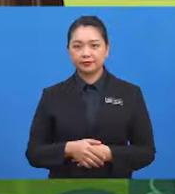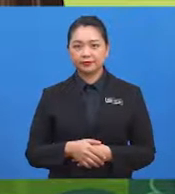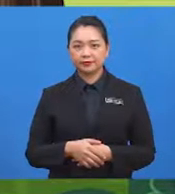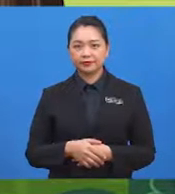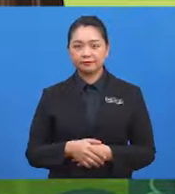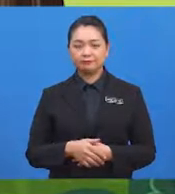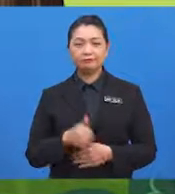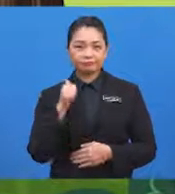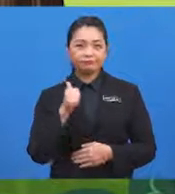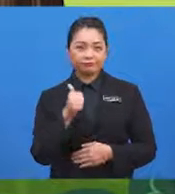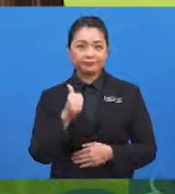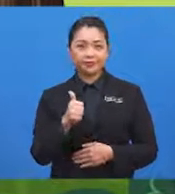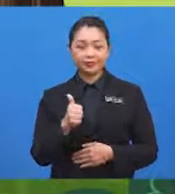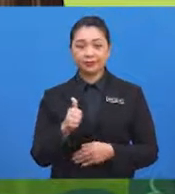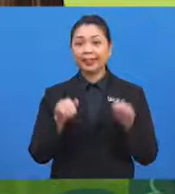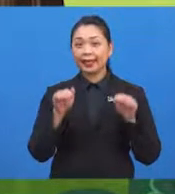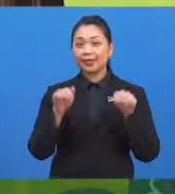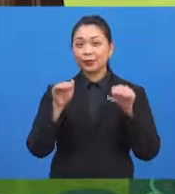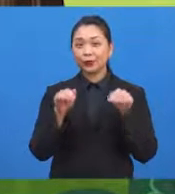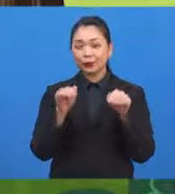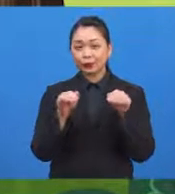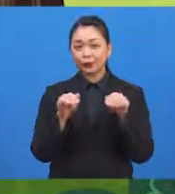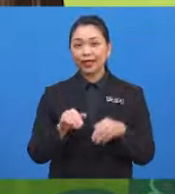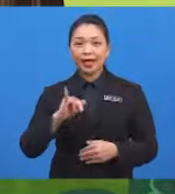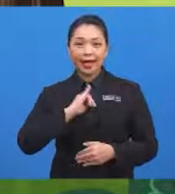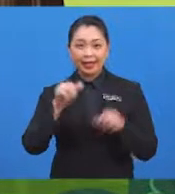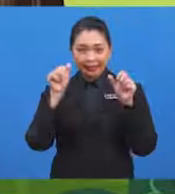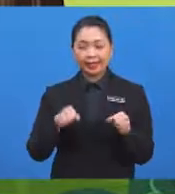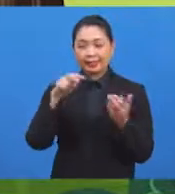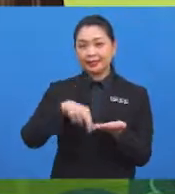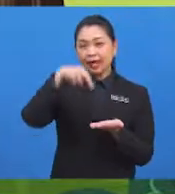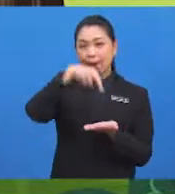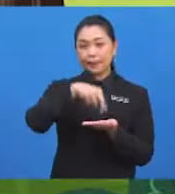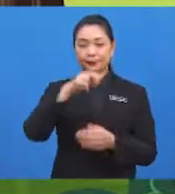Nice going. It's the kangaroo. I can jump.